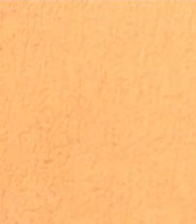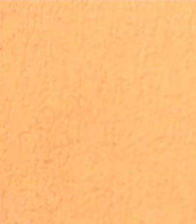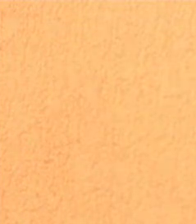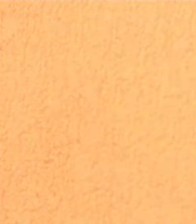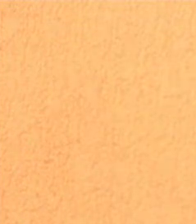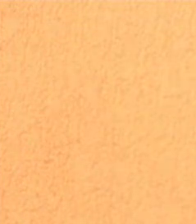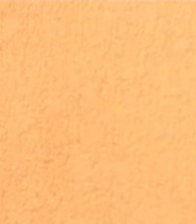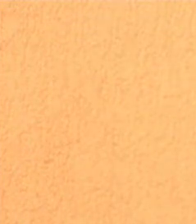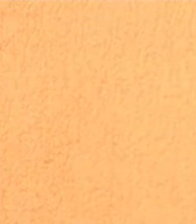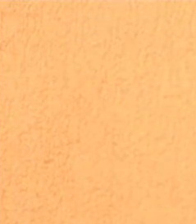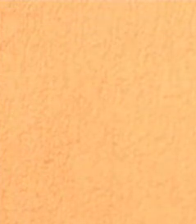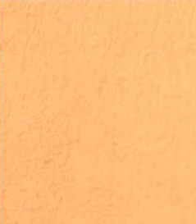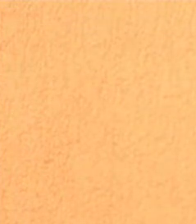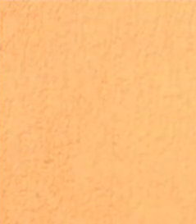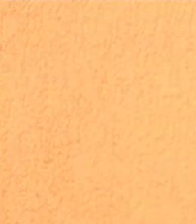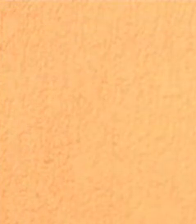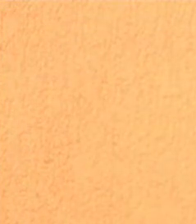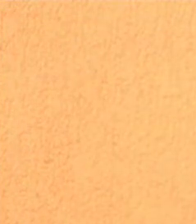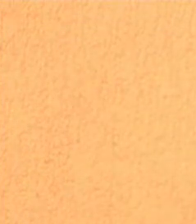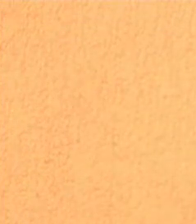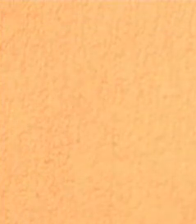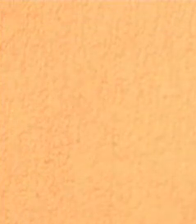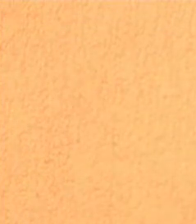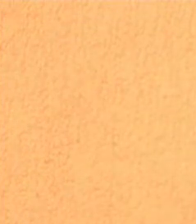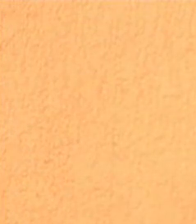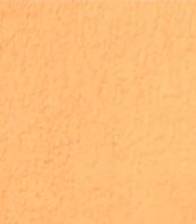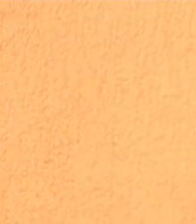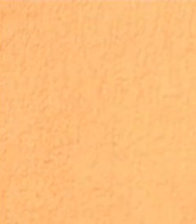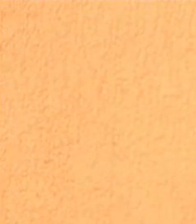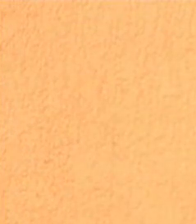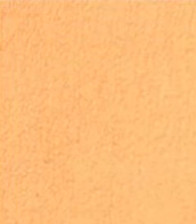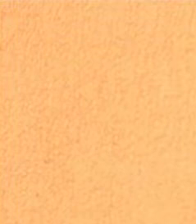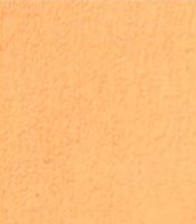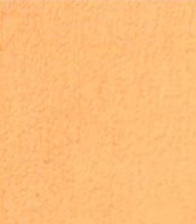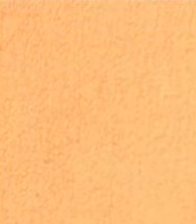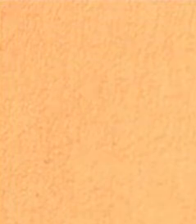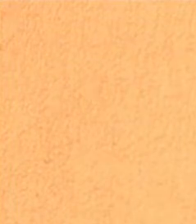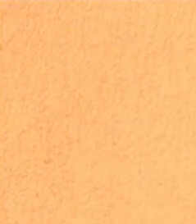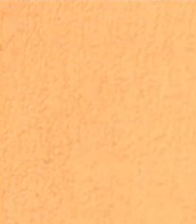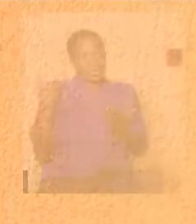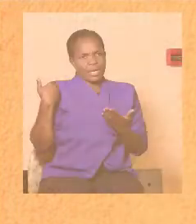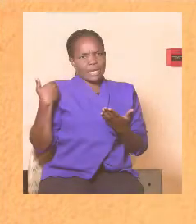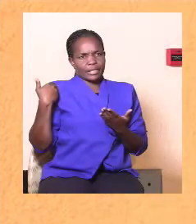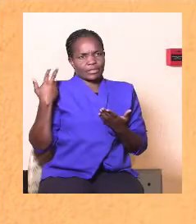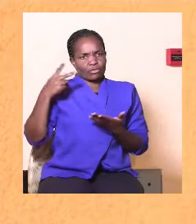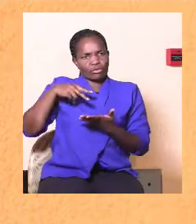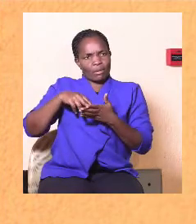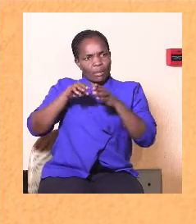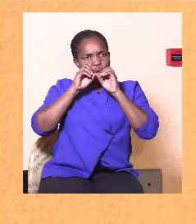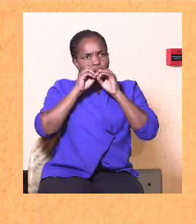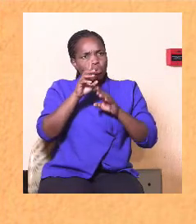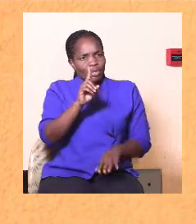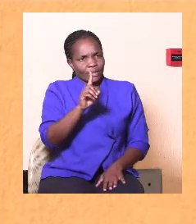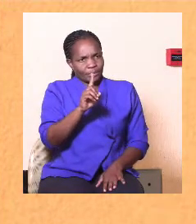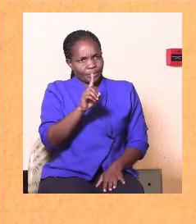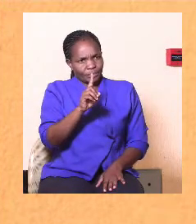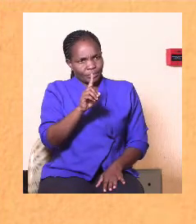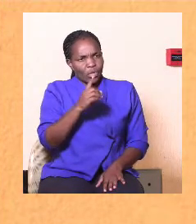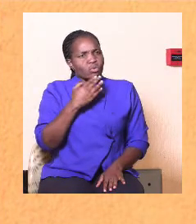You may recall that a few weeks ago, we announced that we were directed by